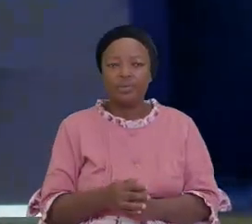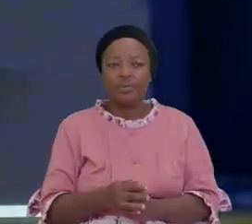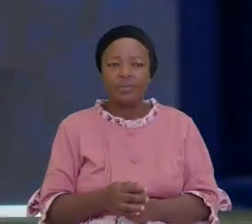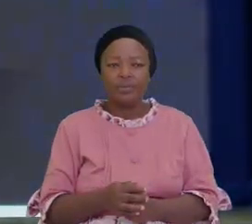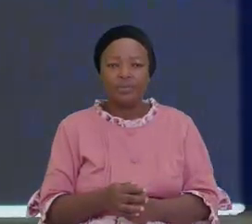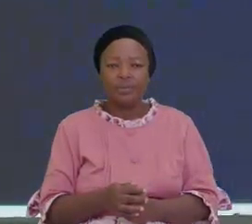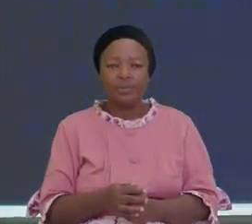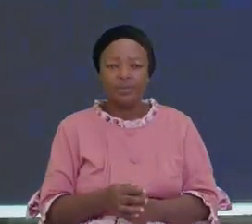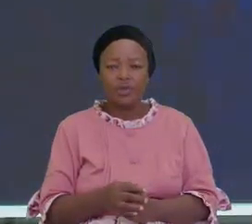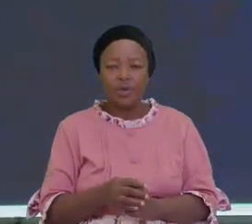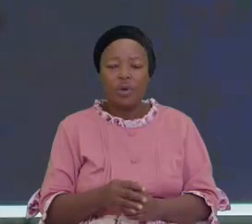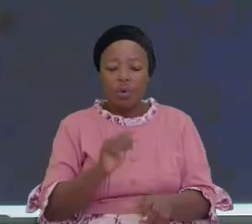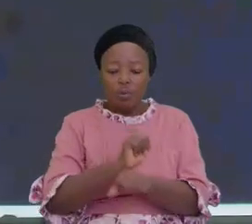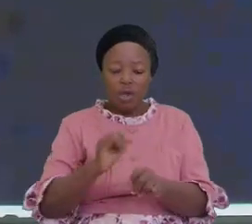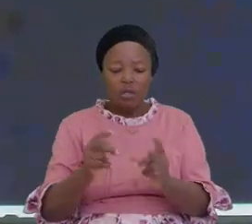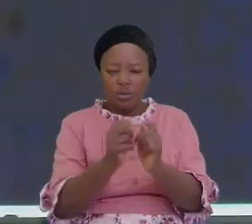working together.